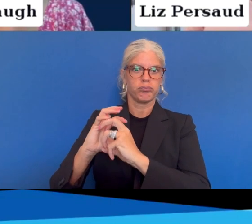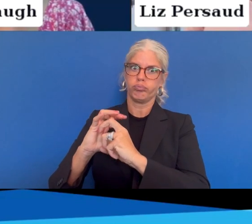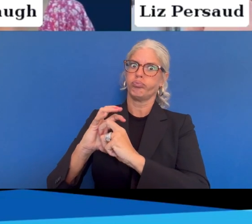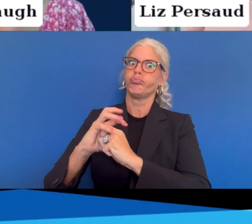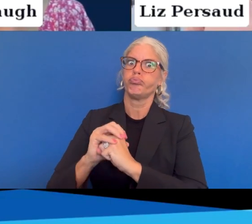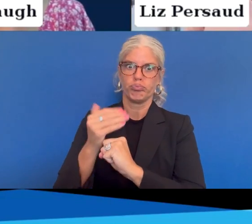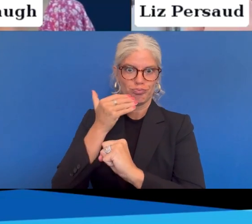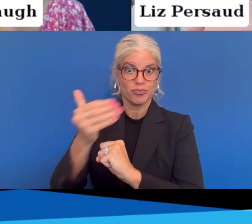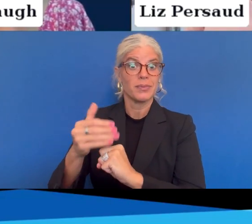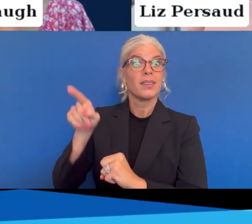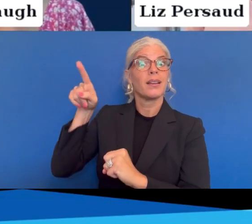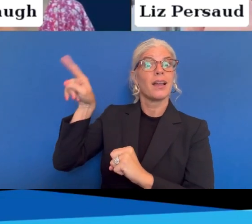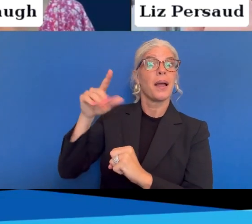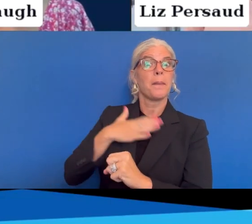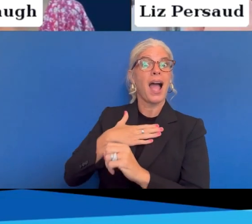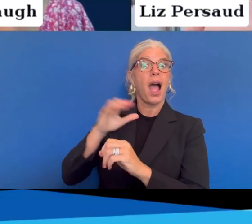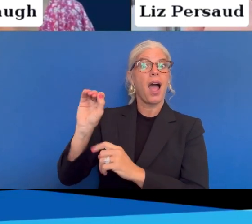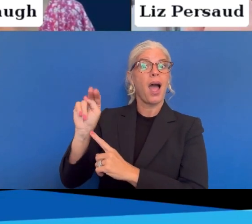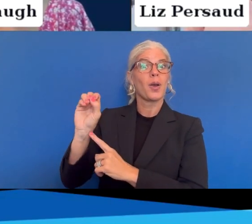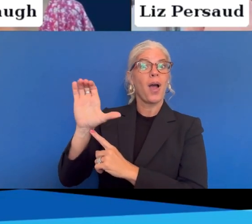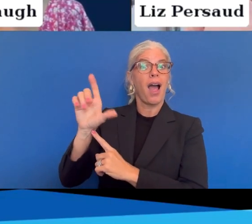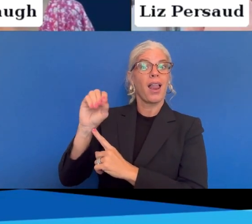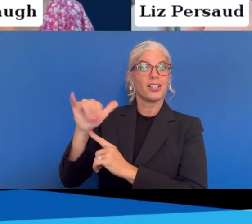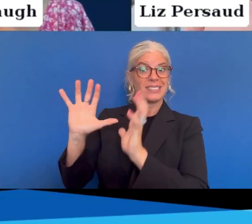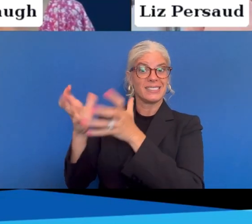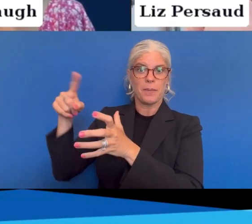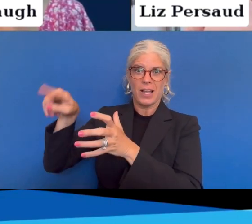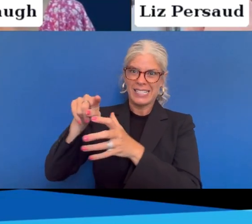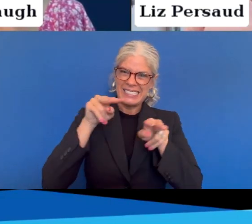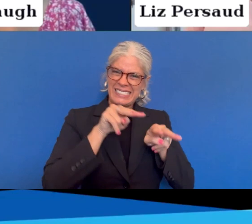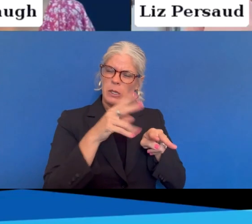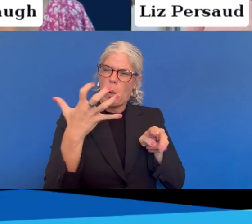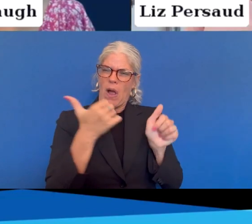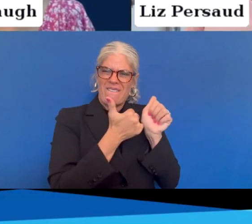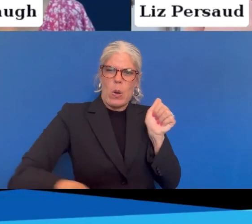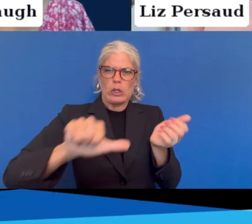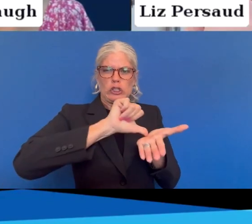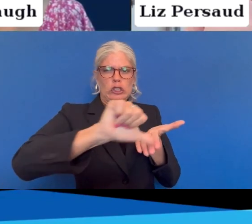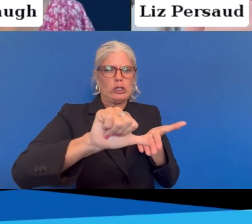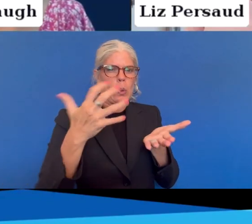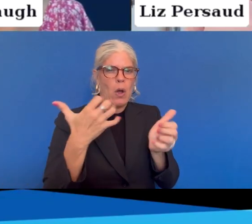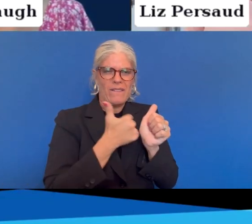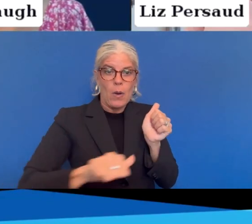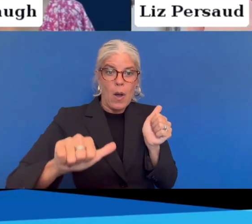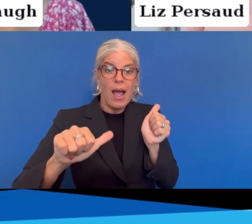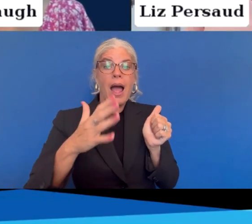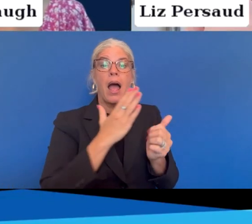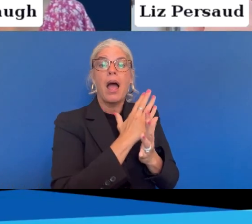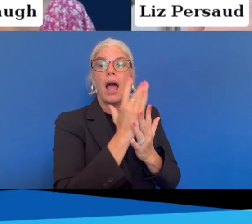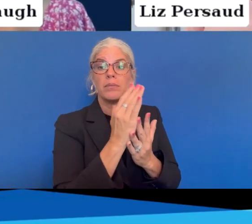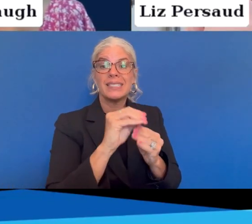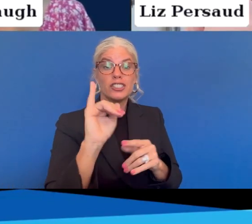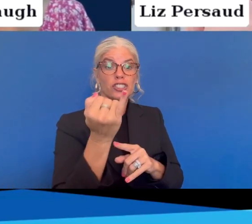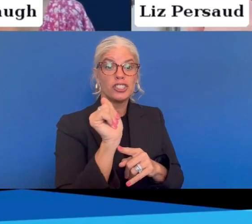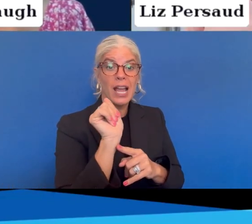my friends. And while the tumor shrunk significantly, my oncology team, they were